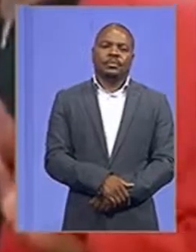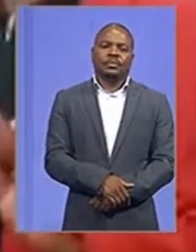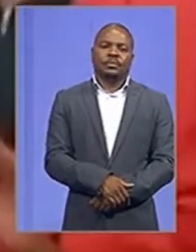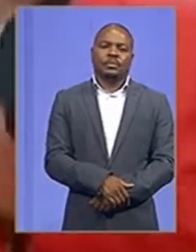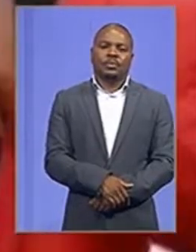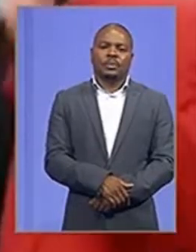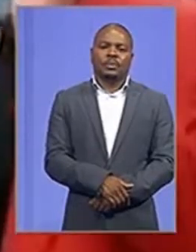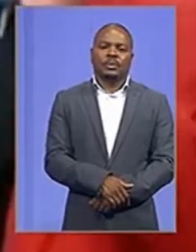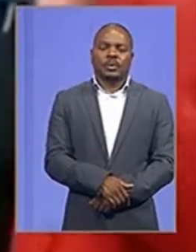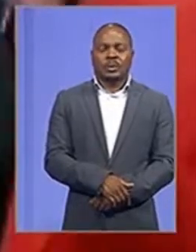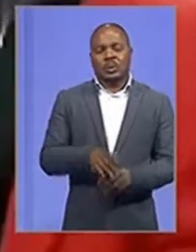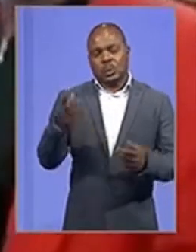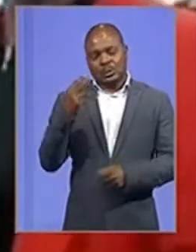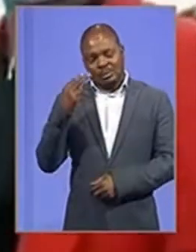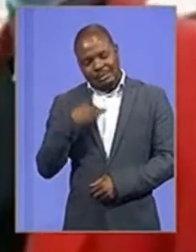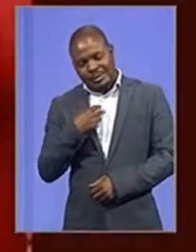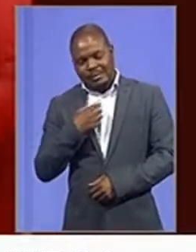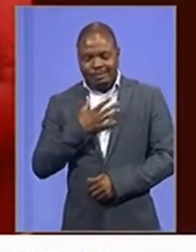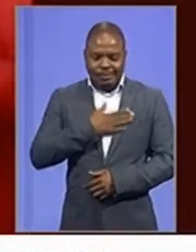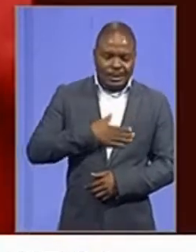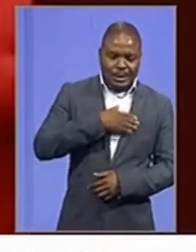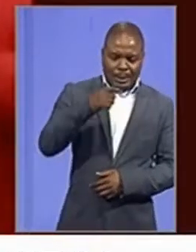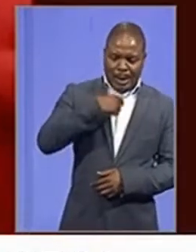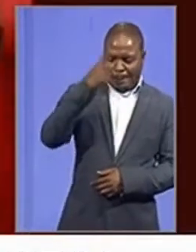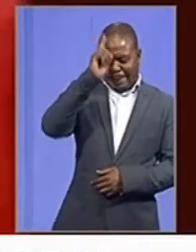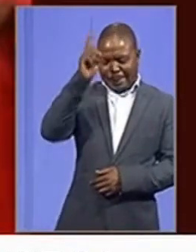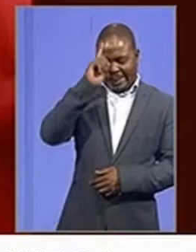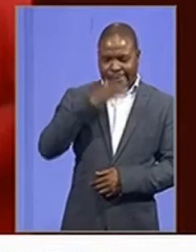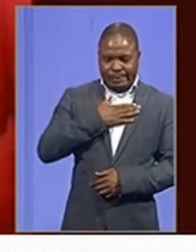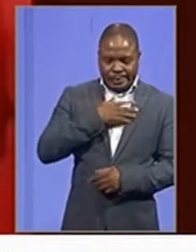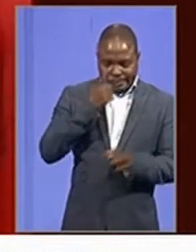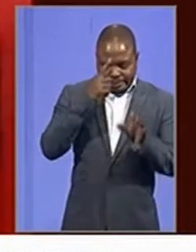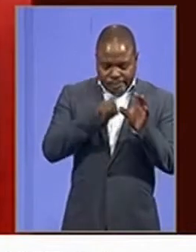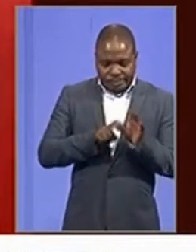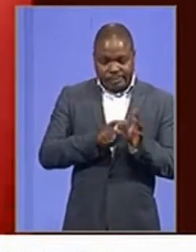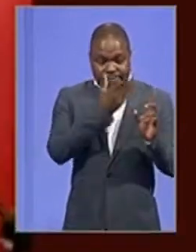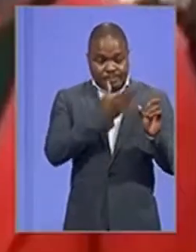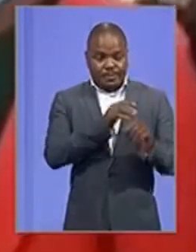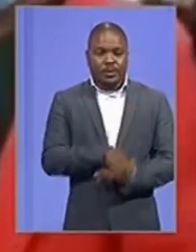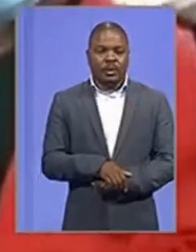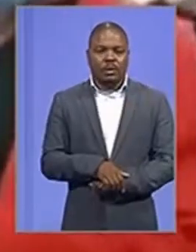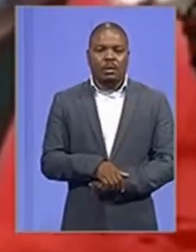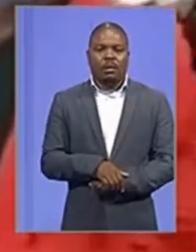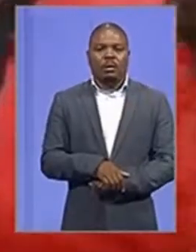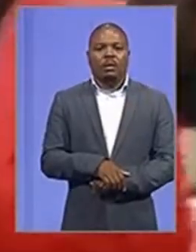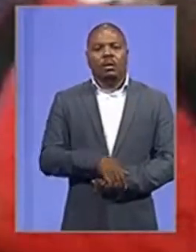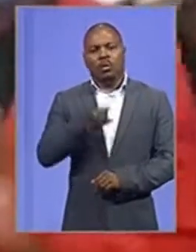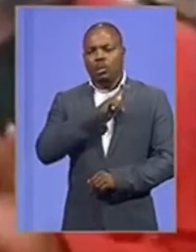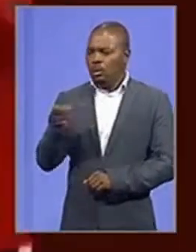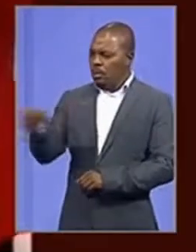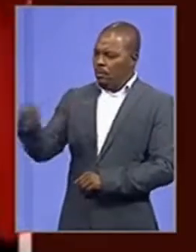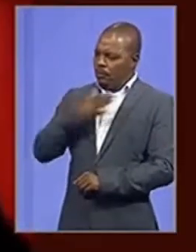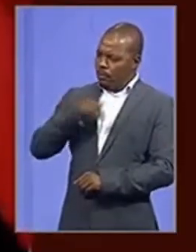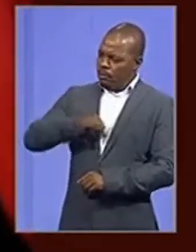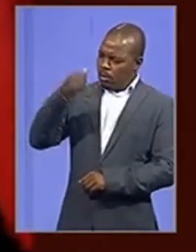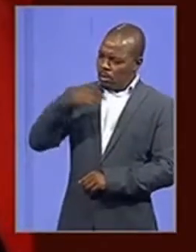let's cut the whole story short. O nyamišwa ke go ba moAfrika I don't condone this in my mouth, so o phaela ka thoko boikgantšho bja